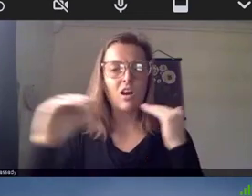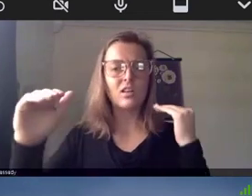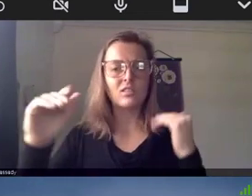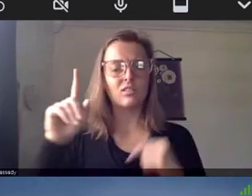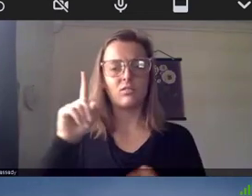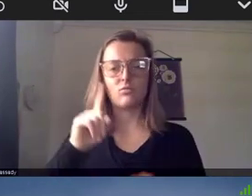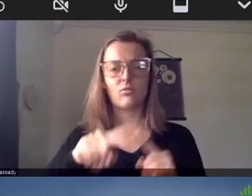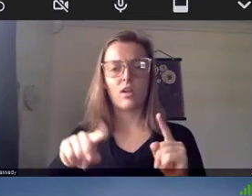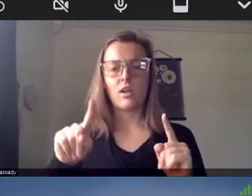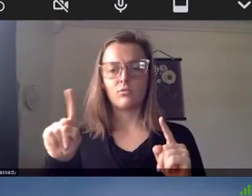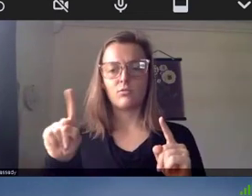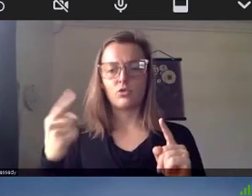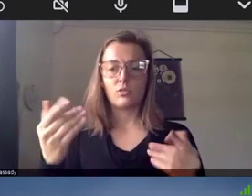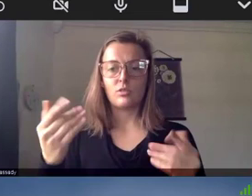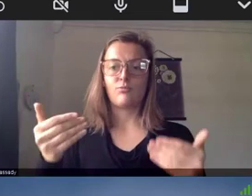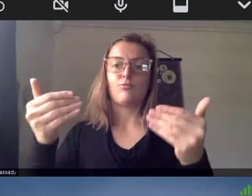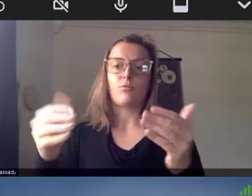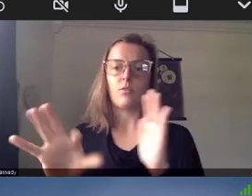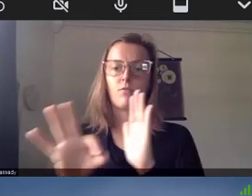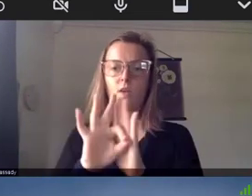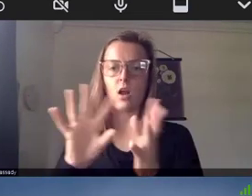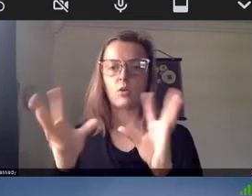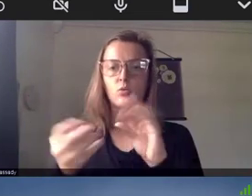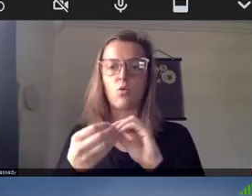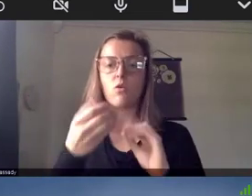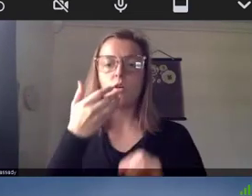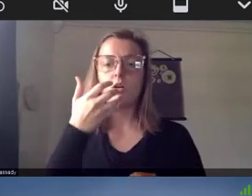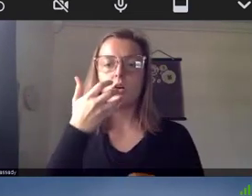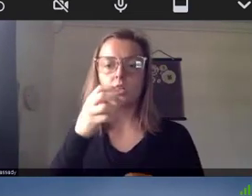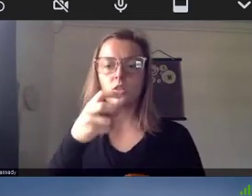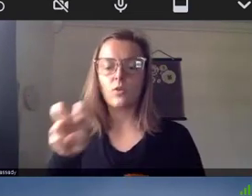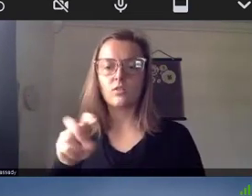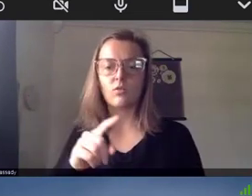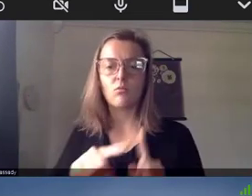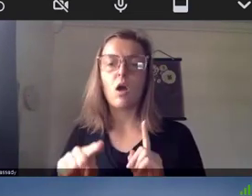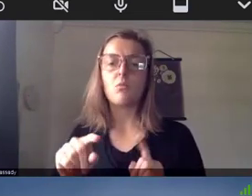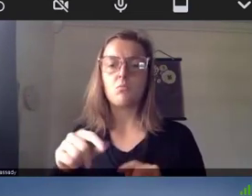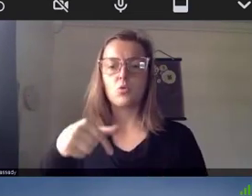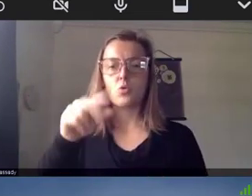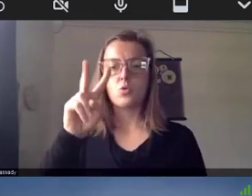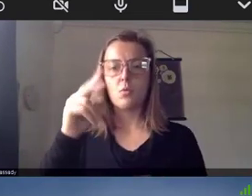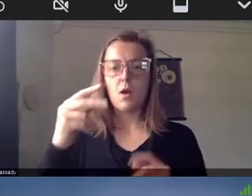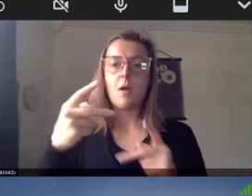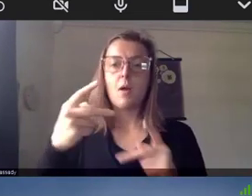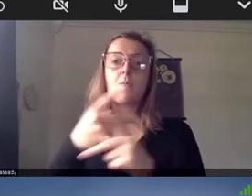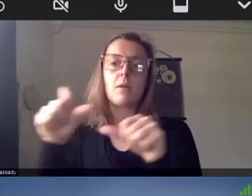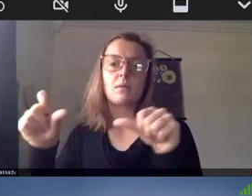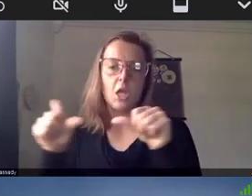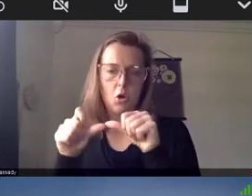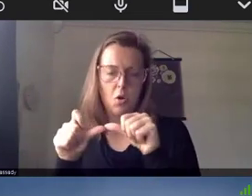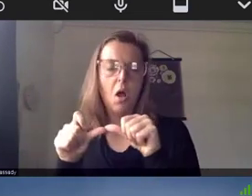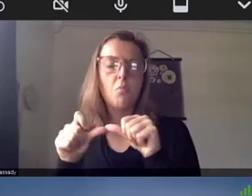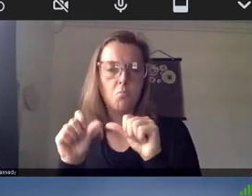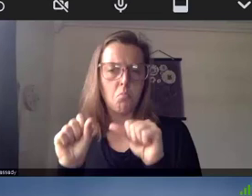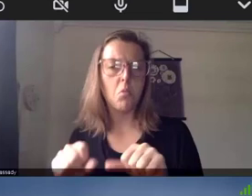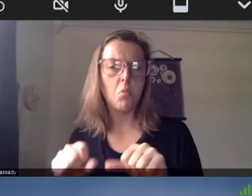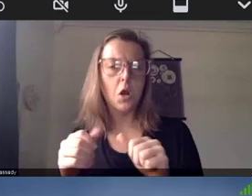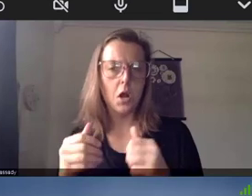Q double prime by the area. So we can still use M times Cp times delta